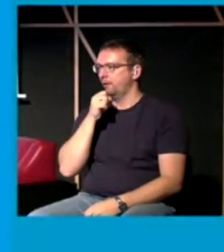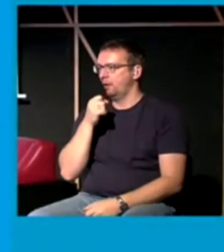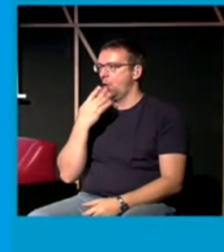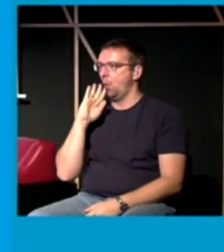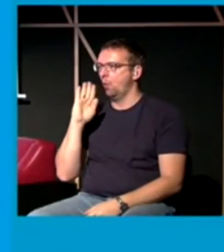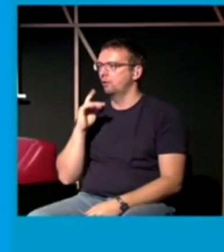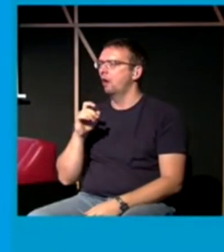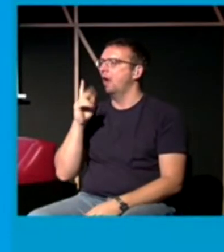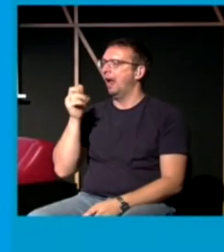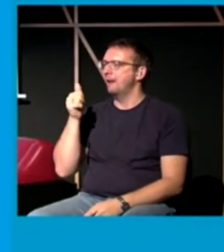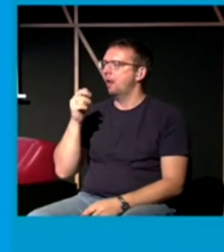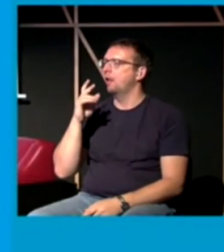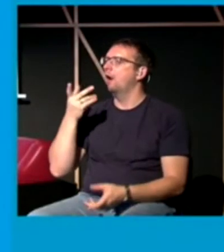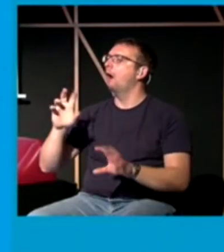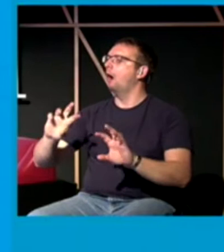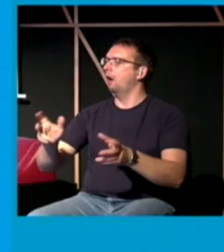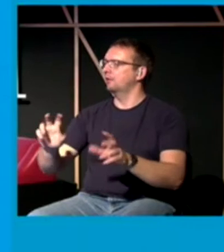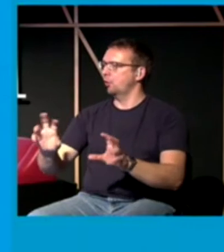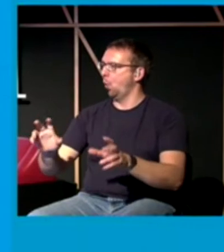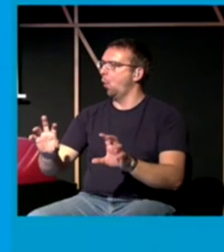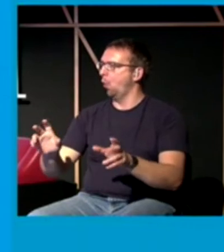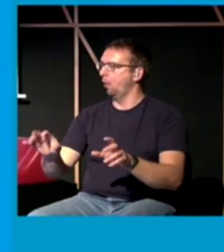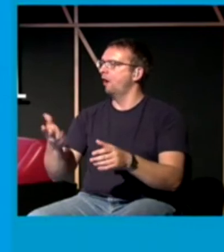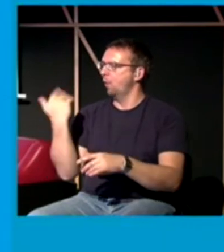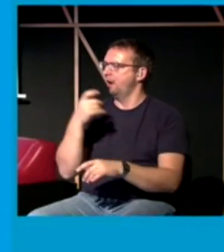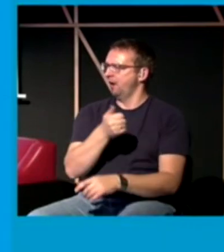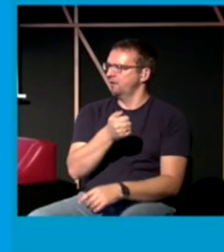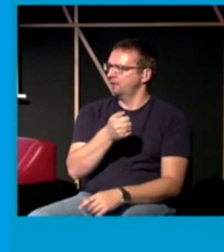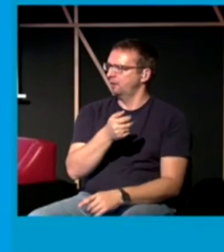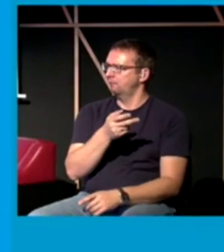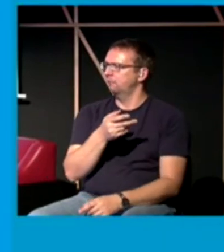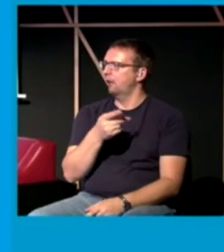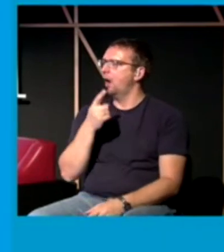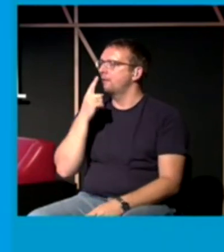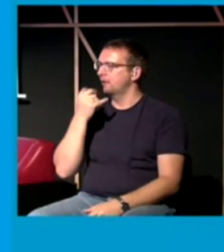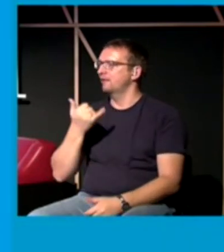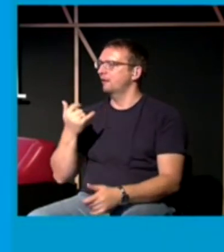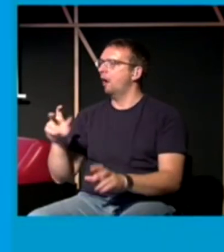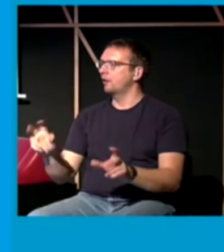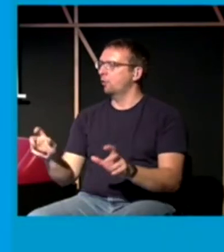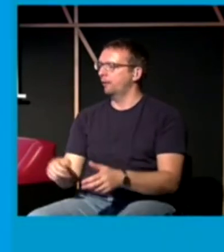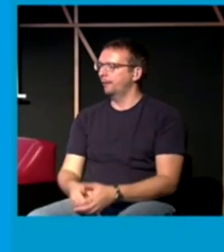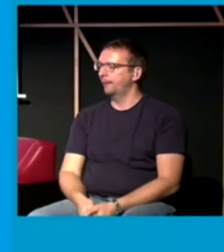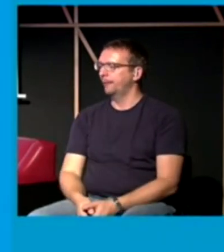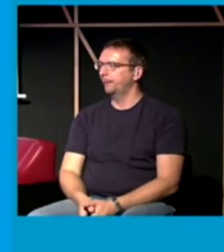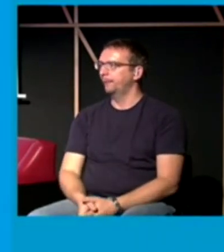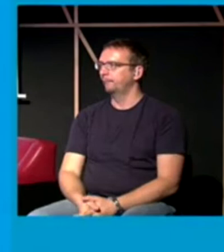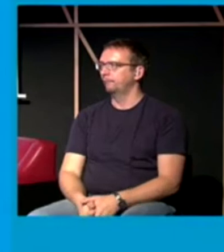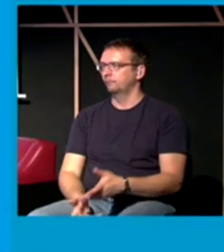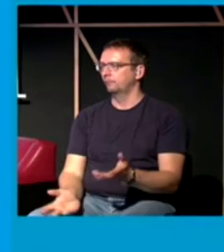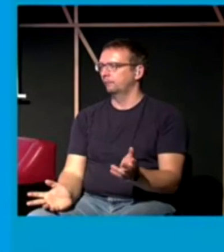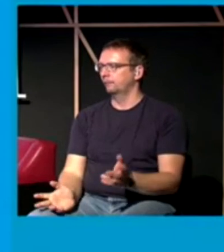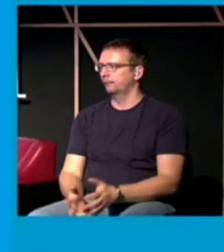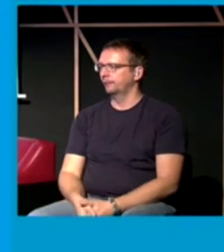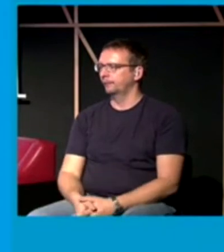20 seconds of the added time left, and Martin O'Neill. Aguero, 30 yards from goal. Aguero shaping to